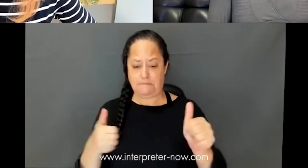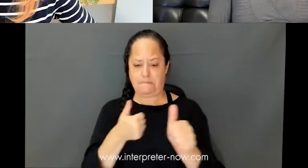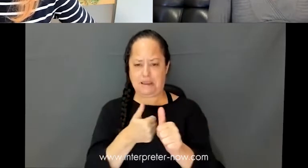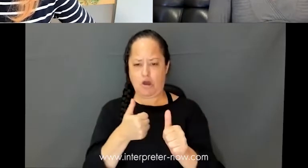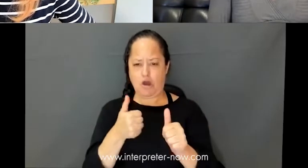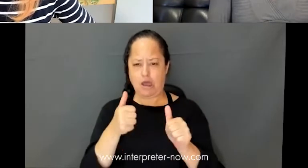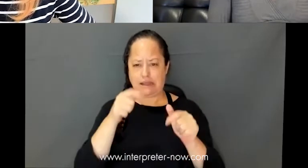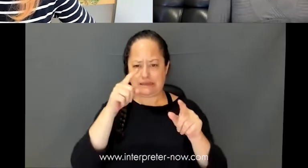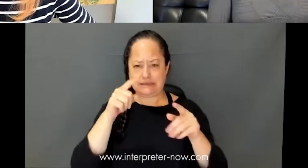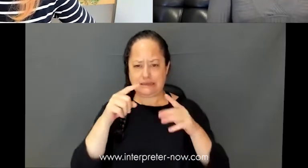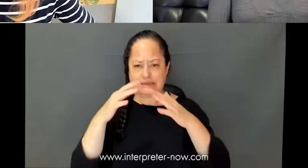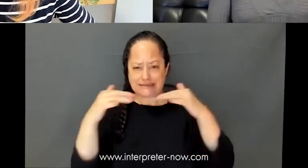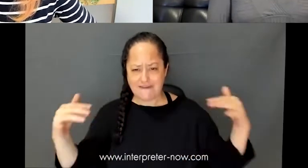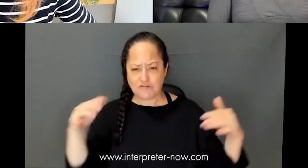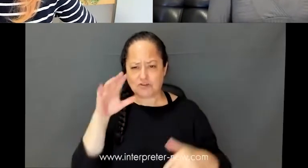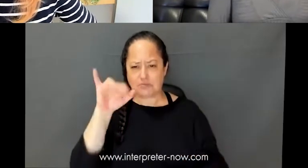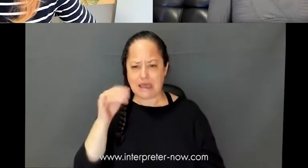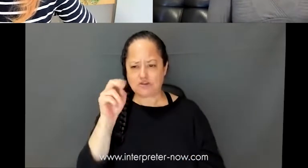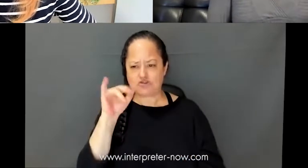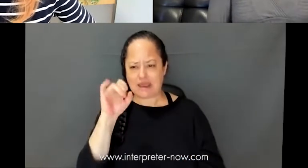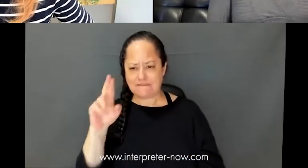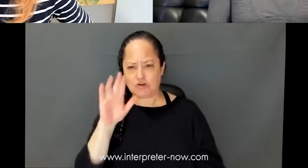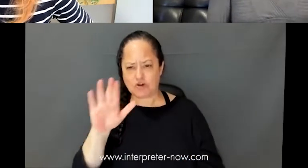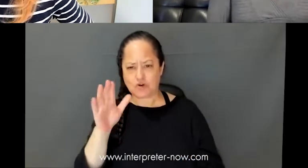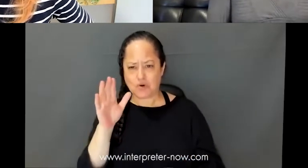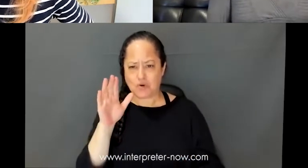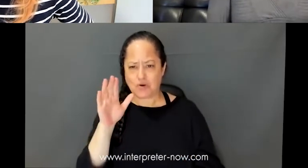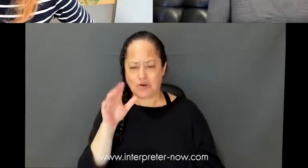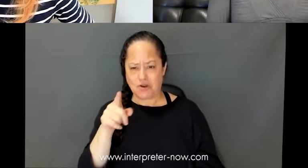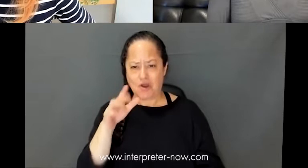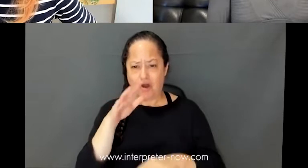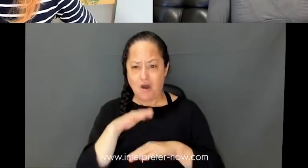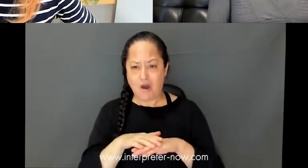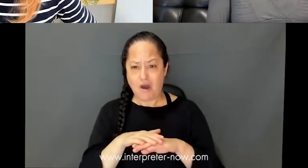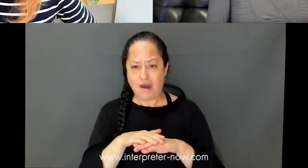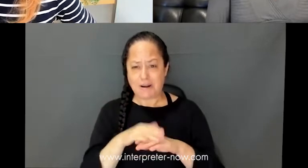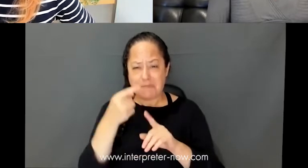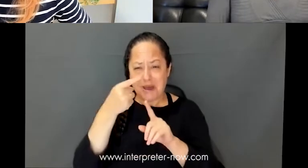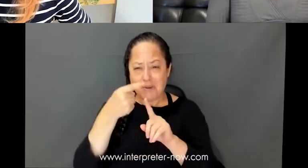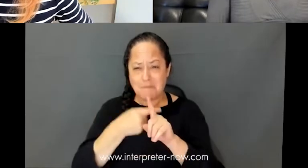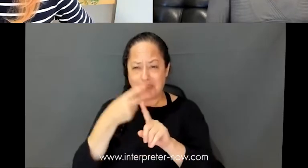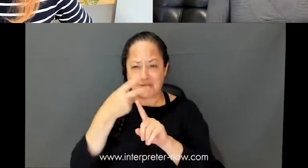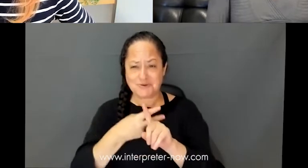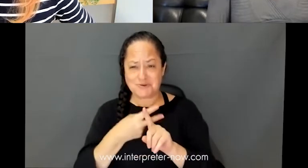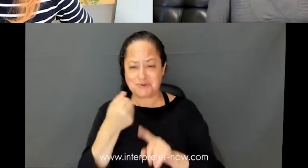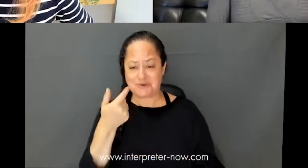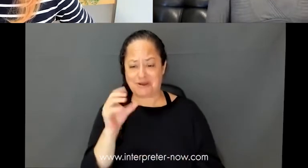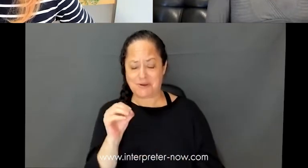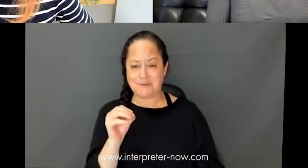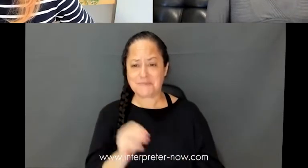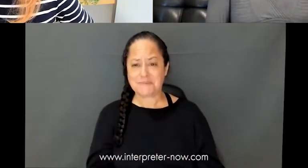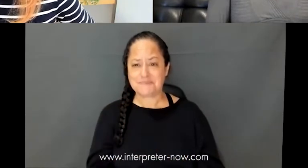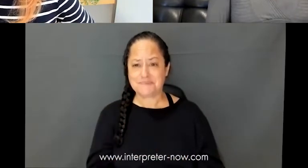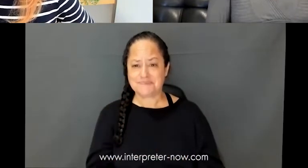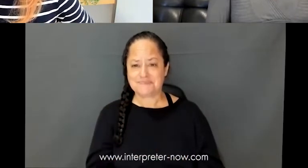Diversity by Jennifer and Rohit, which they were on I think a month or two ago. So